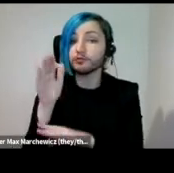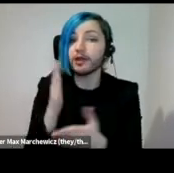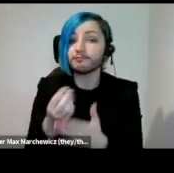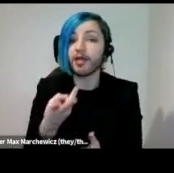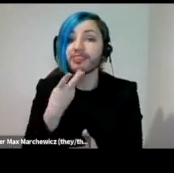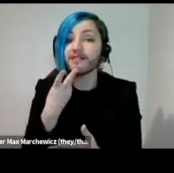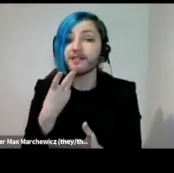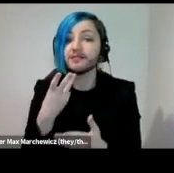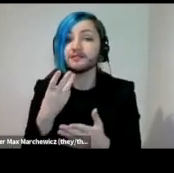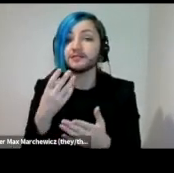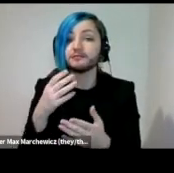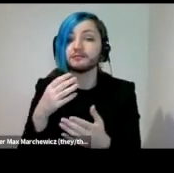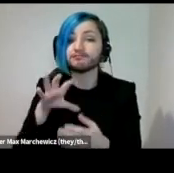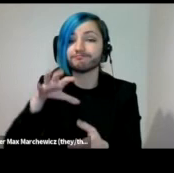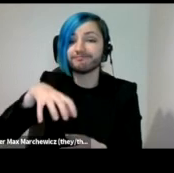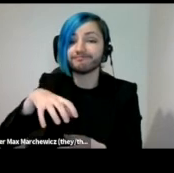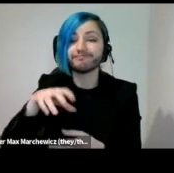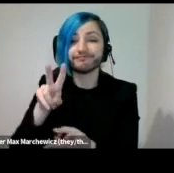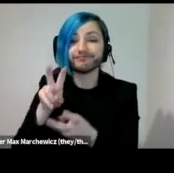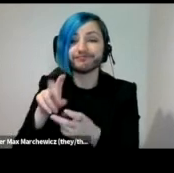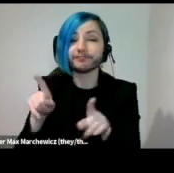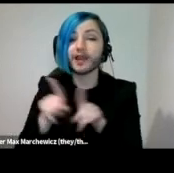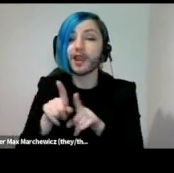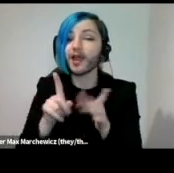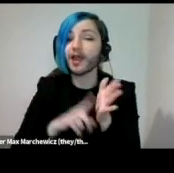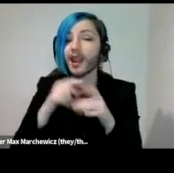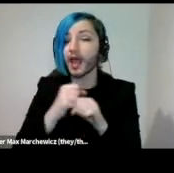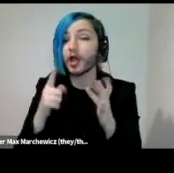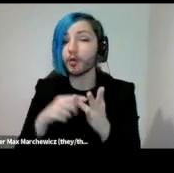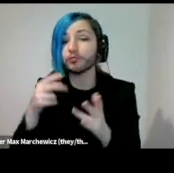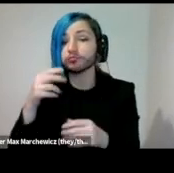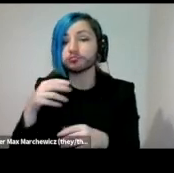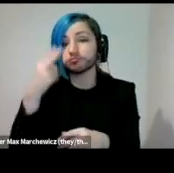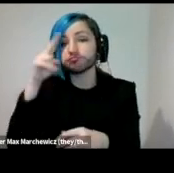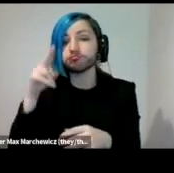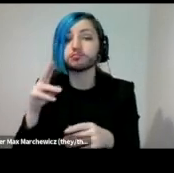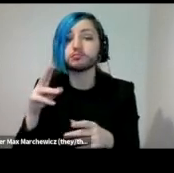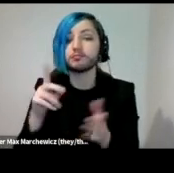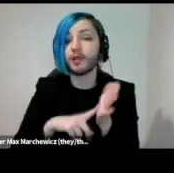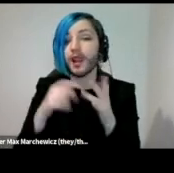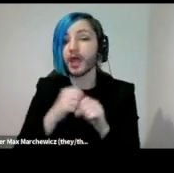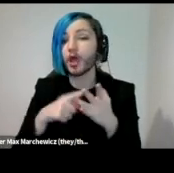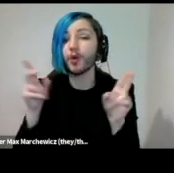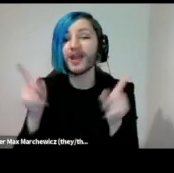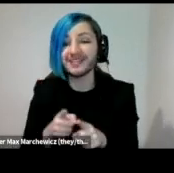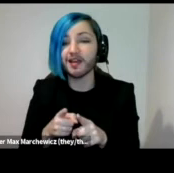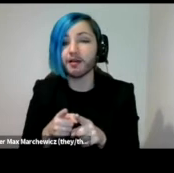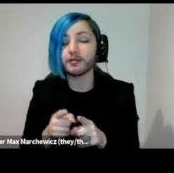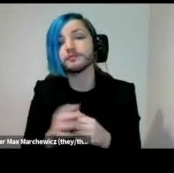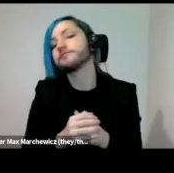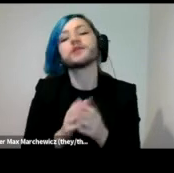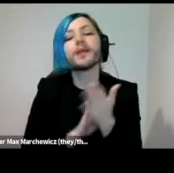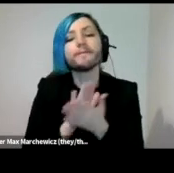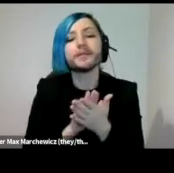LIGO-like instrument in India, LIGO India, which form separate collaborations, but